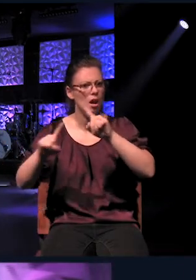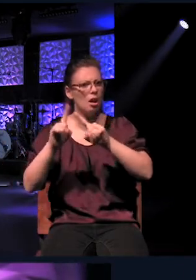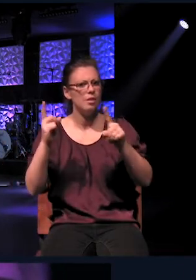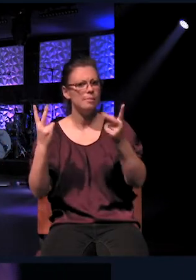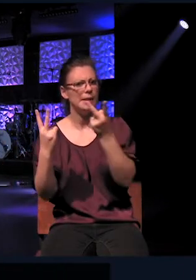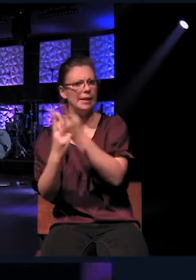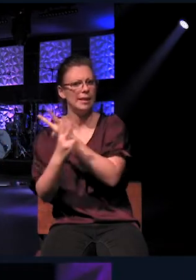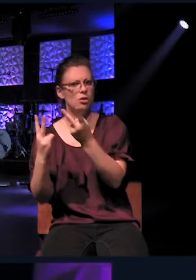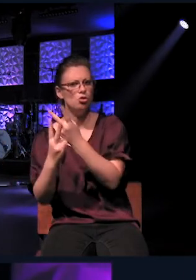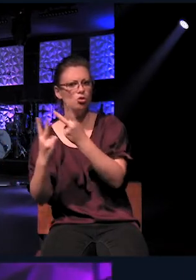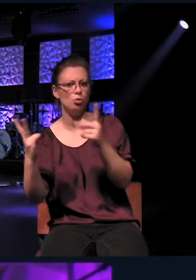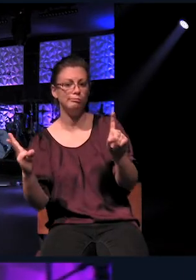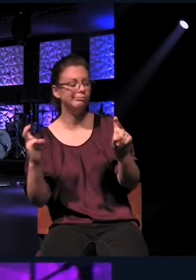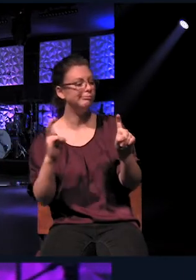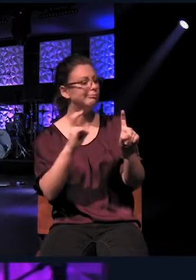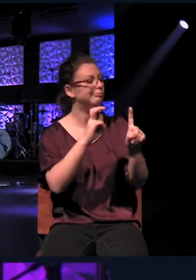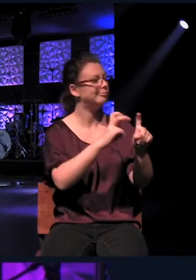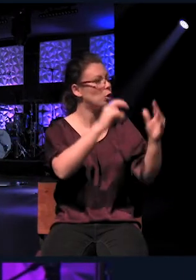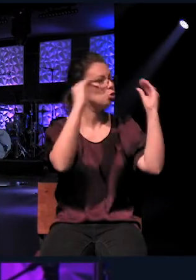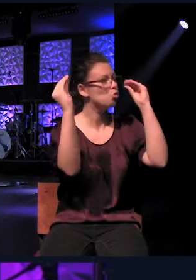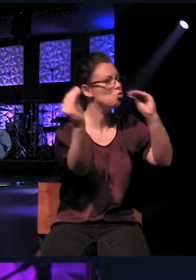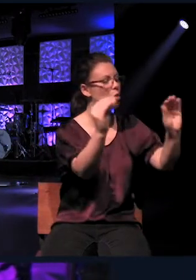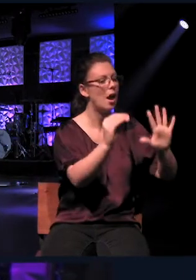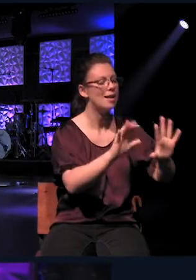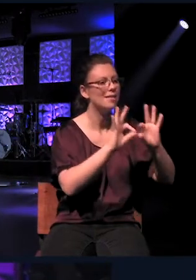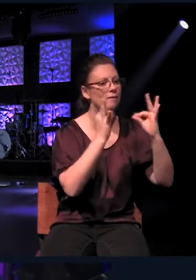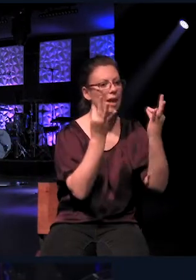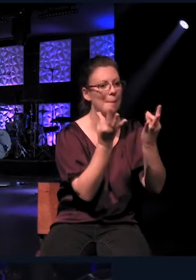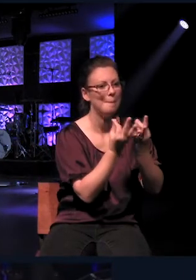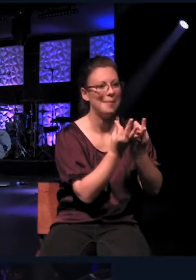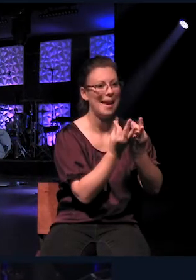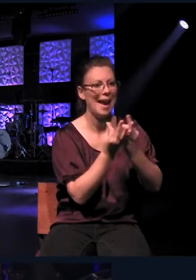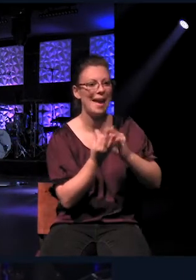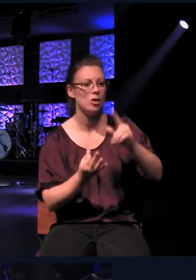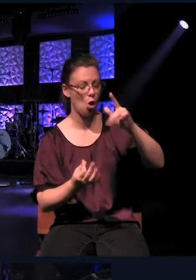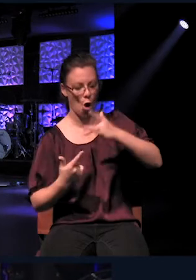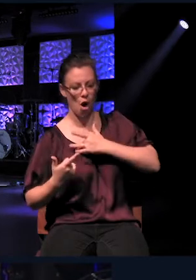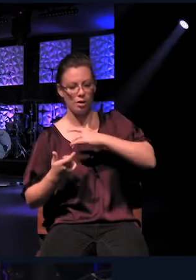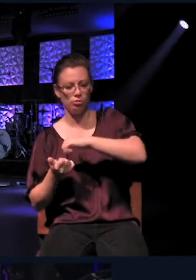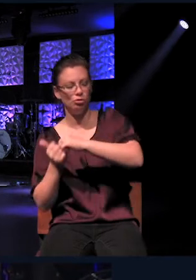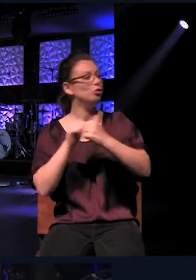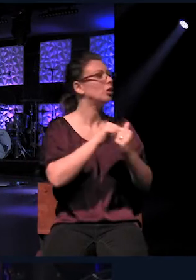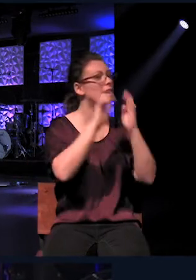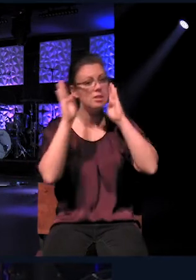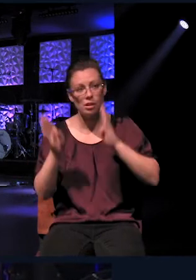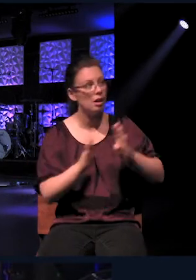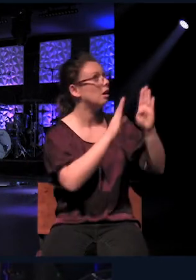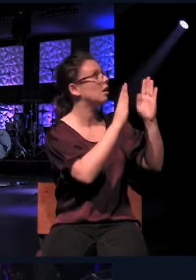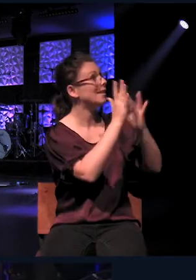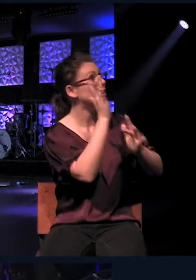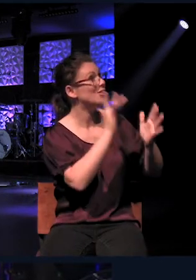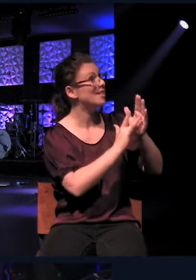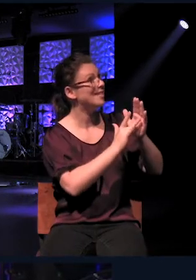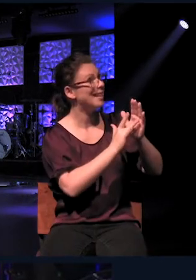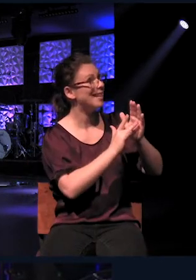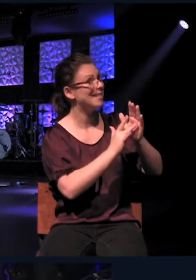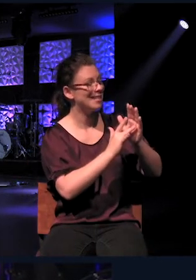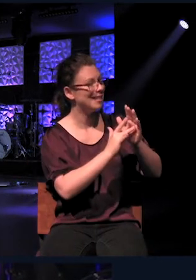entire household. And this was all because of Jesus.